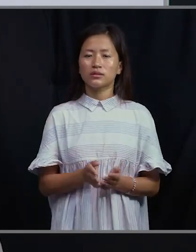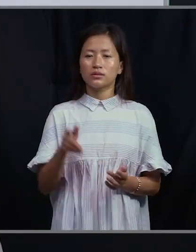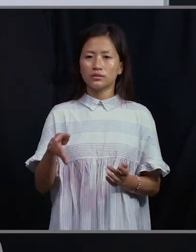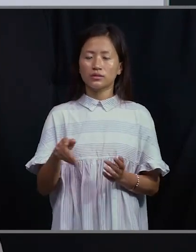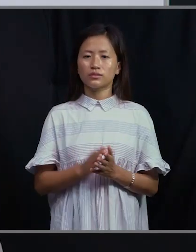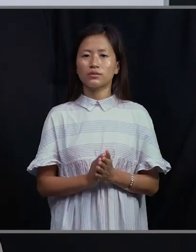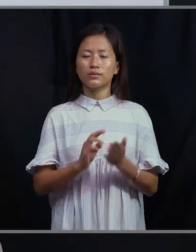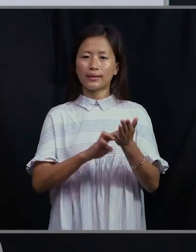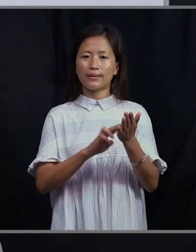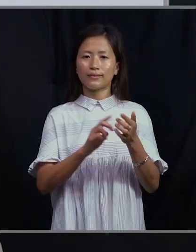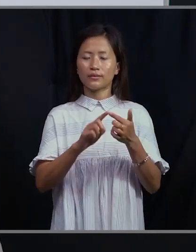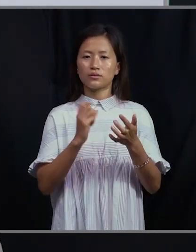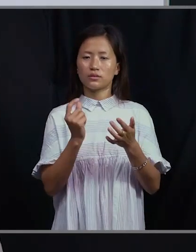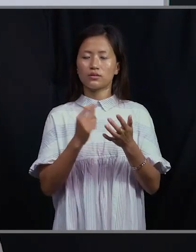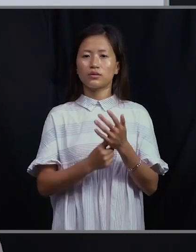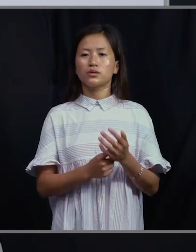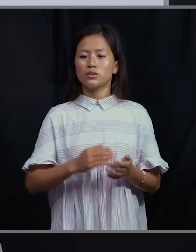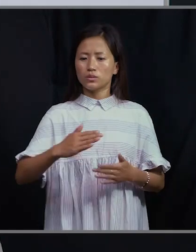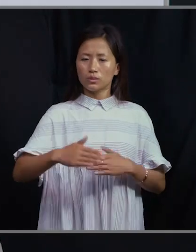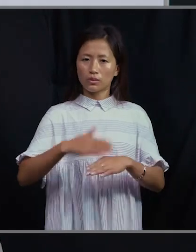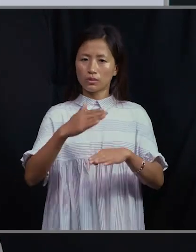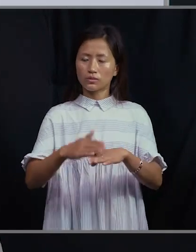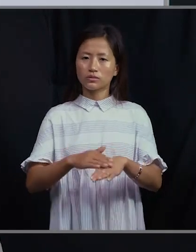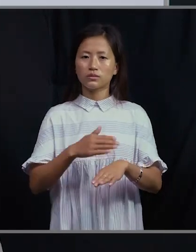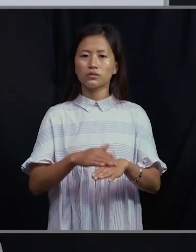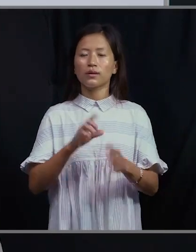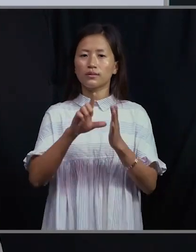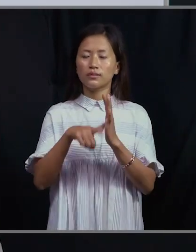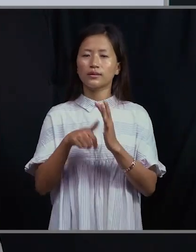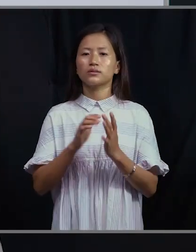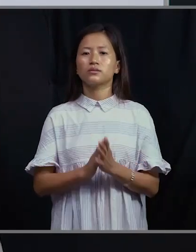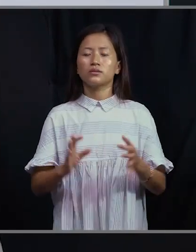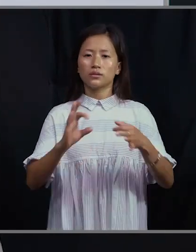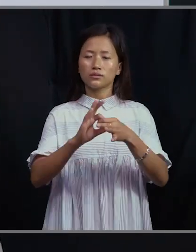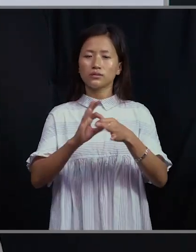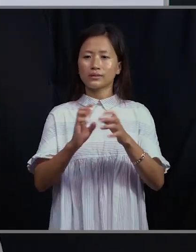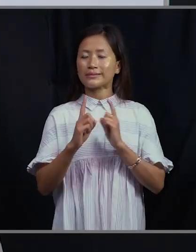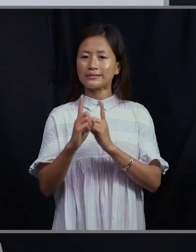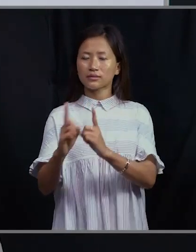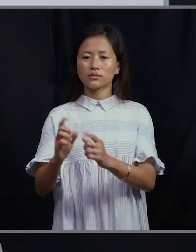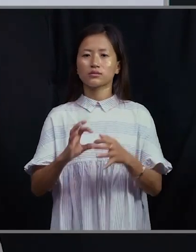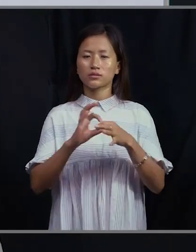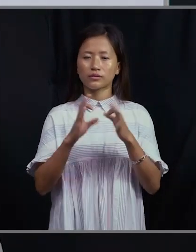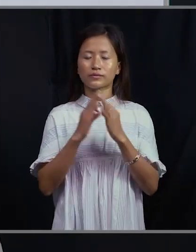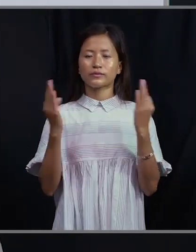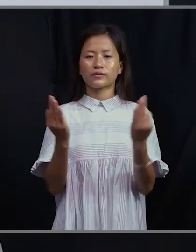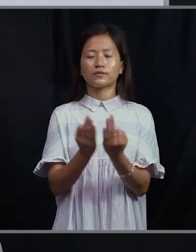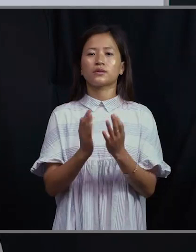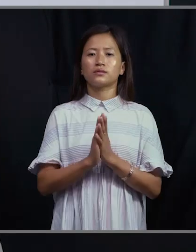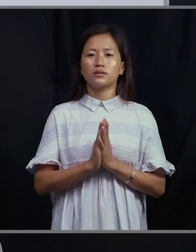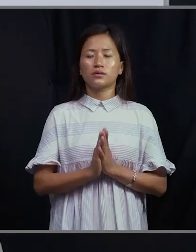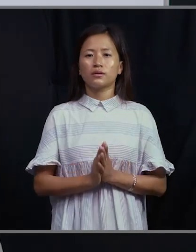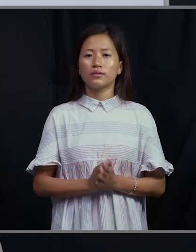of the nuclear families, okay, slowly even leads to joint family as well. Okay, so in that